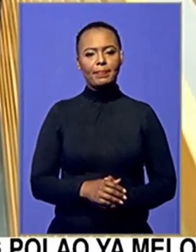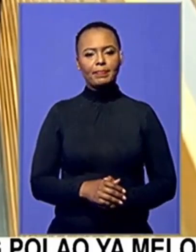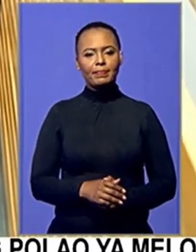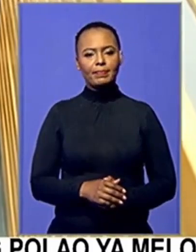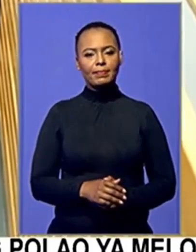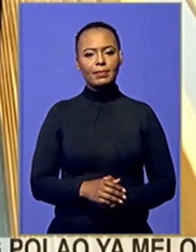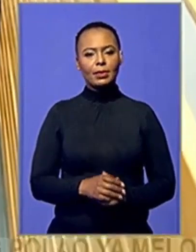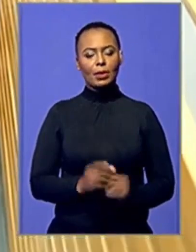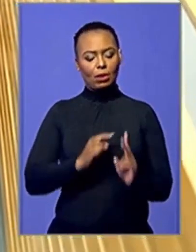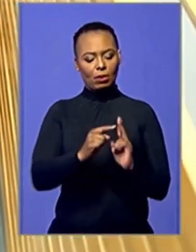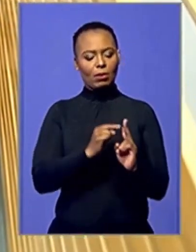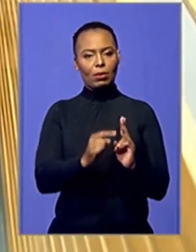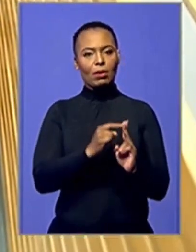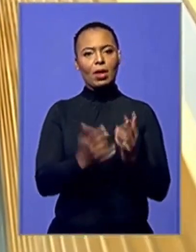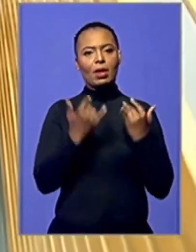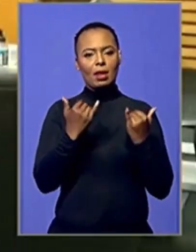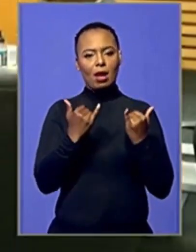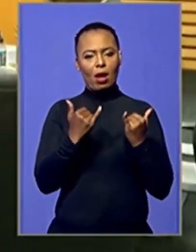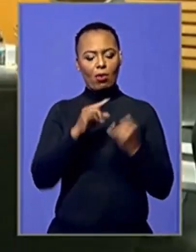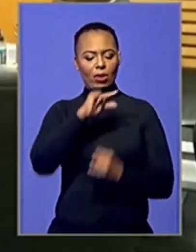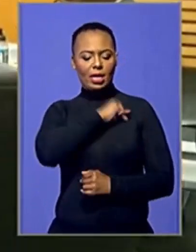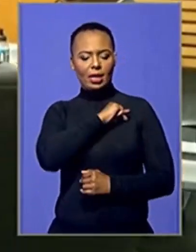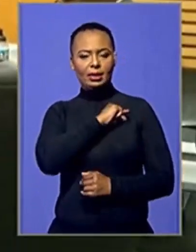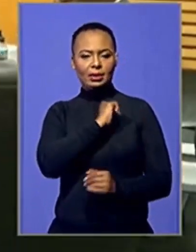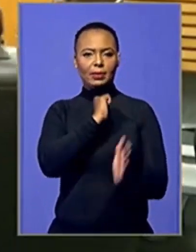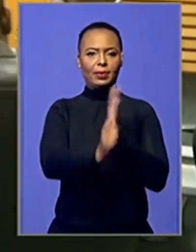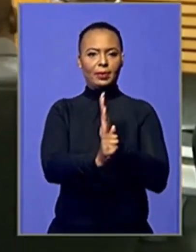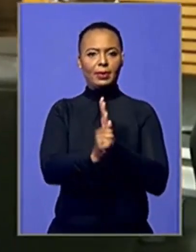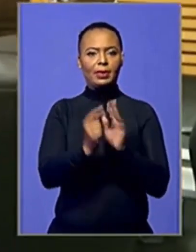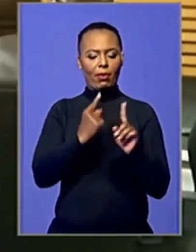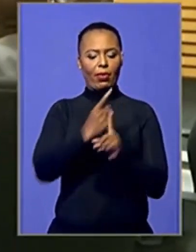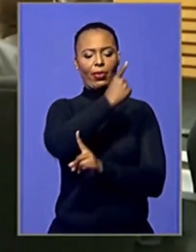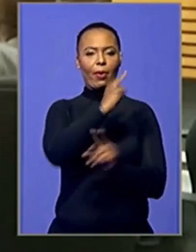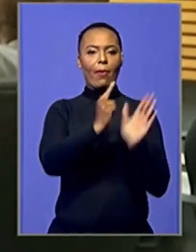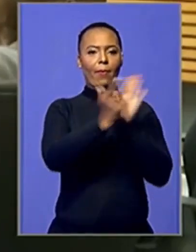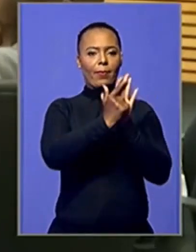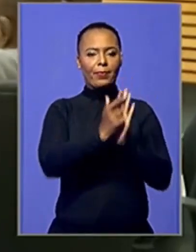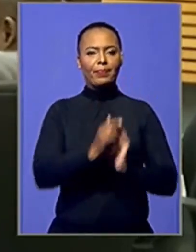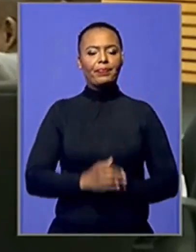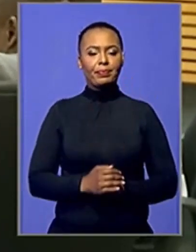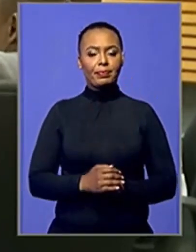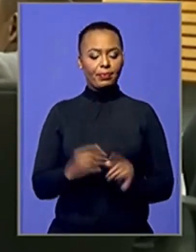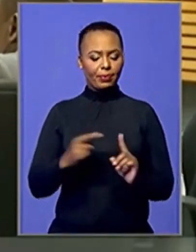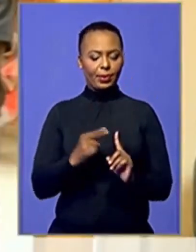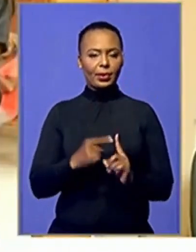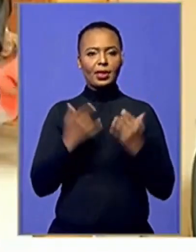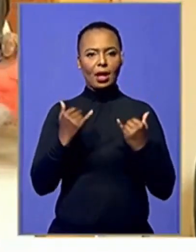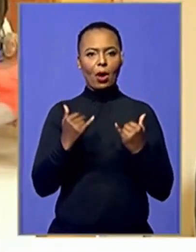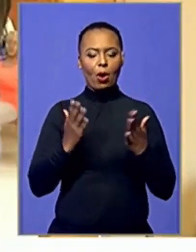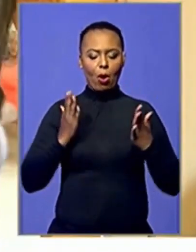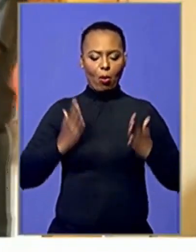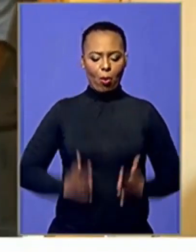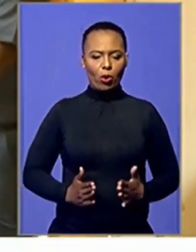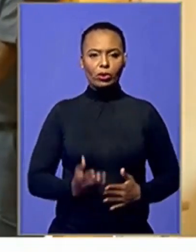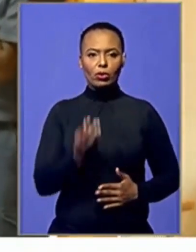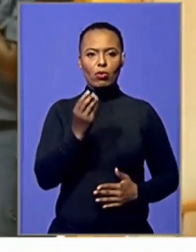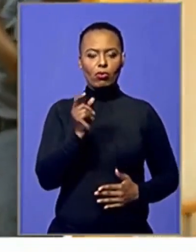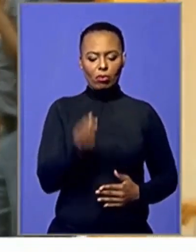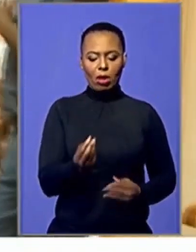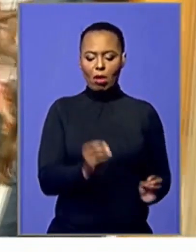Baqoswa bana ba shebane diqoso tsa polao le ho sitisa tshebetso ya toka. Menyenyezi e bolela ha ba ile ba tlosa setopo pele ba tsebisa